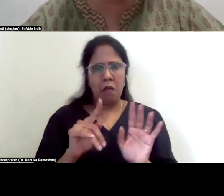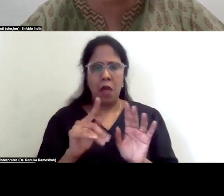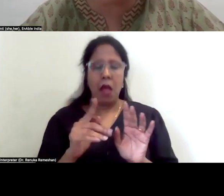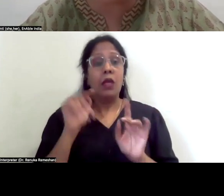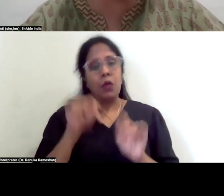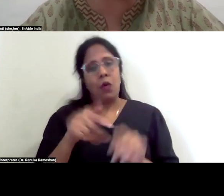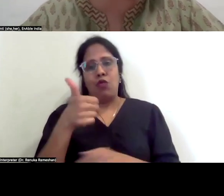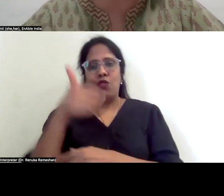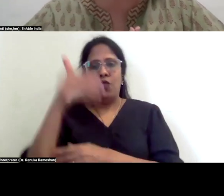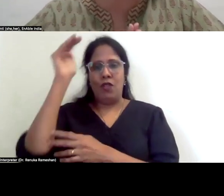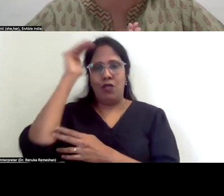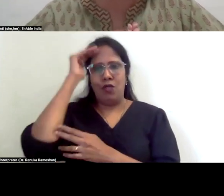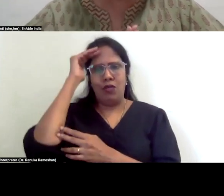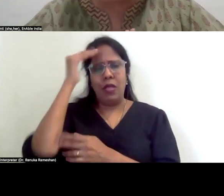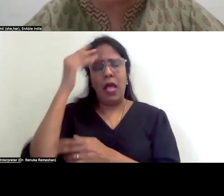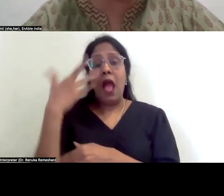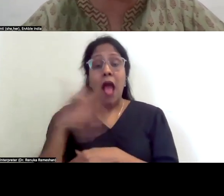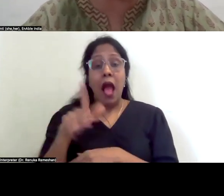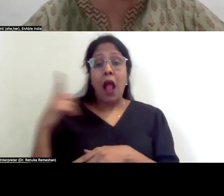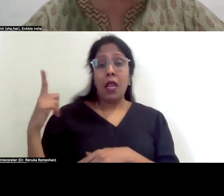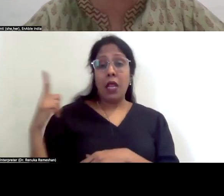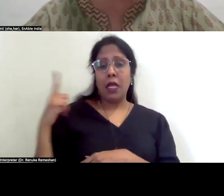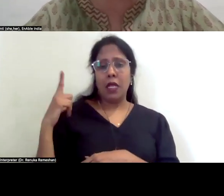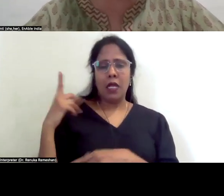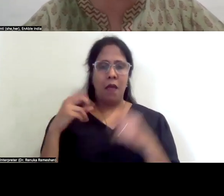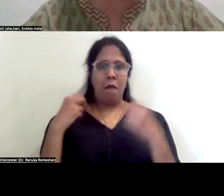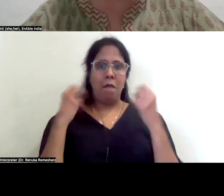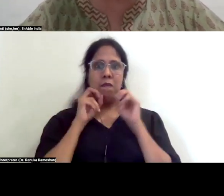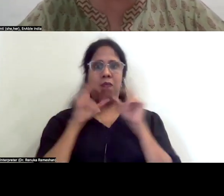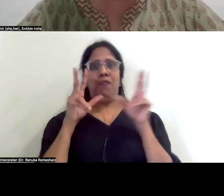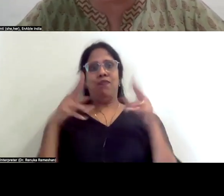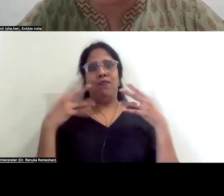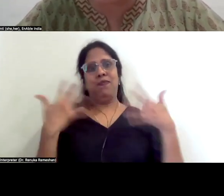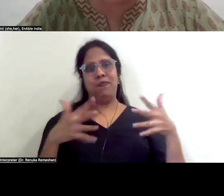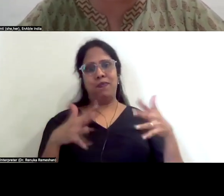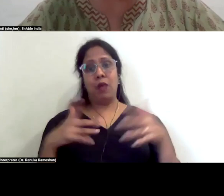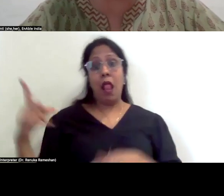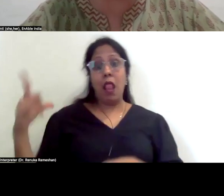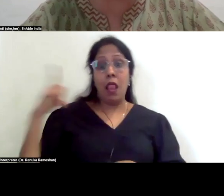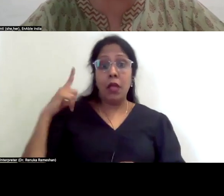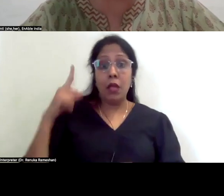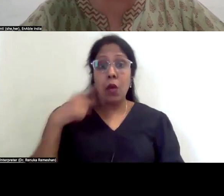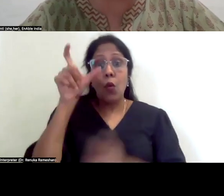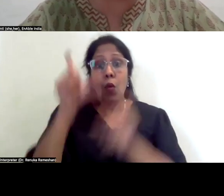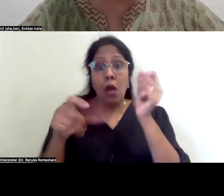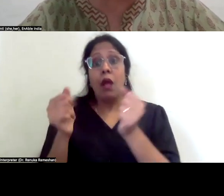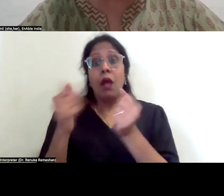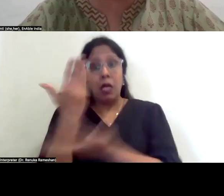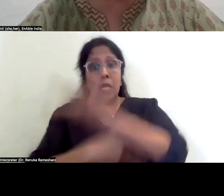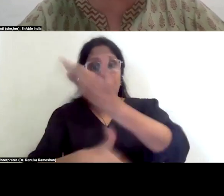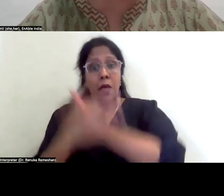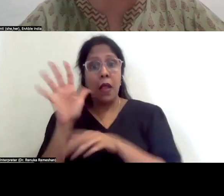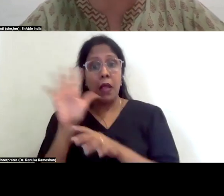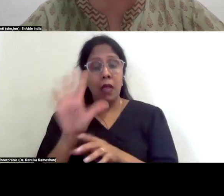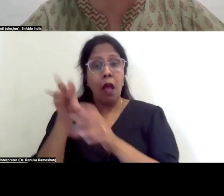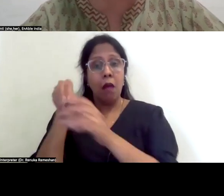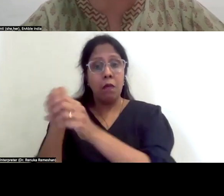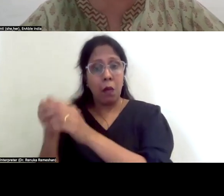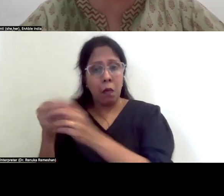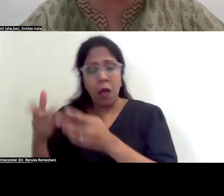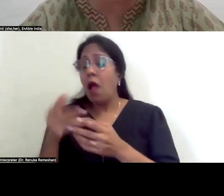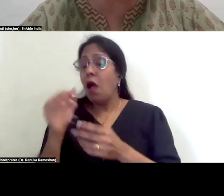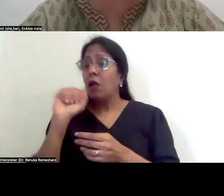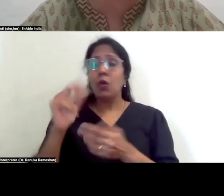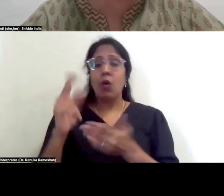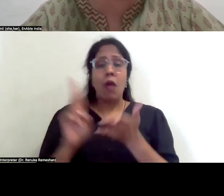been amazing leadership from leaders, leaders with disability. Excellent